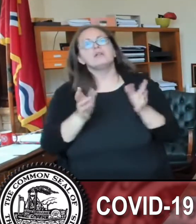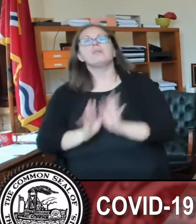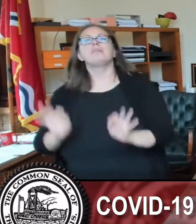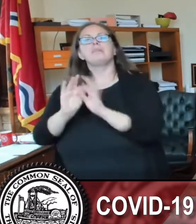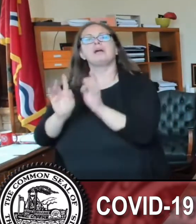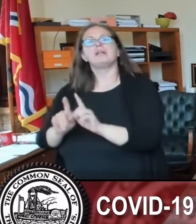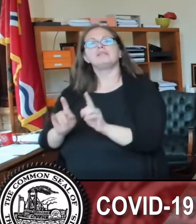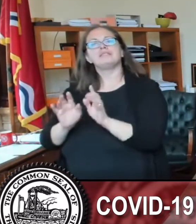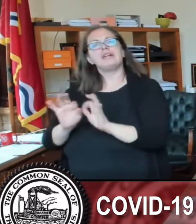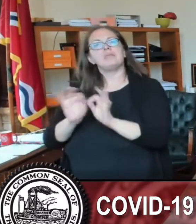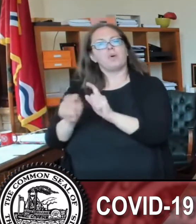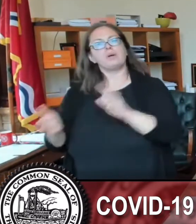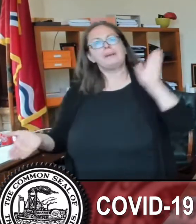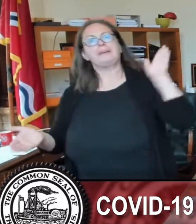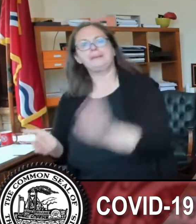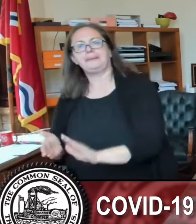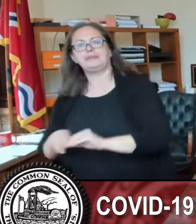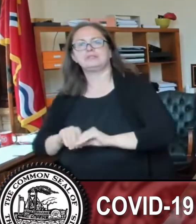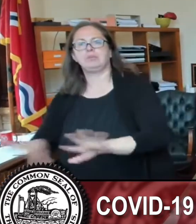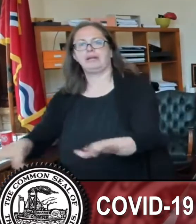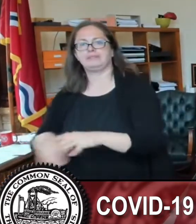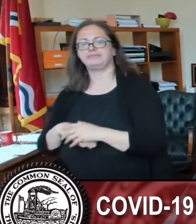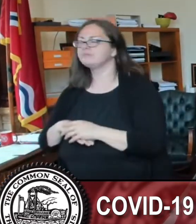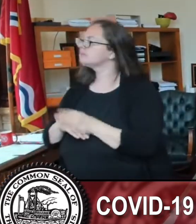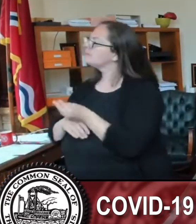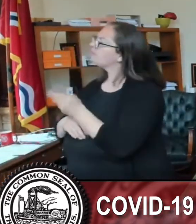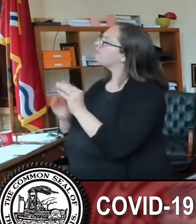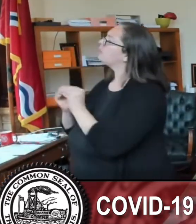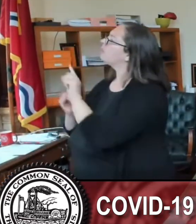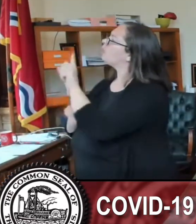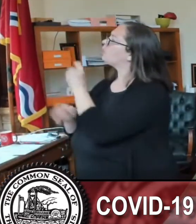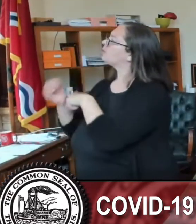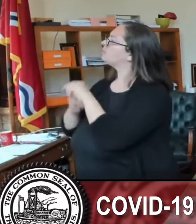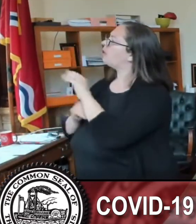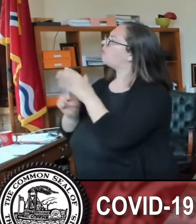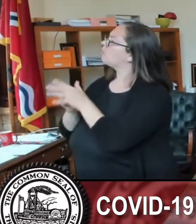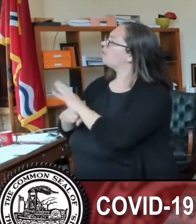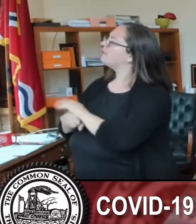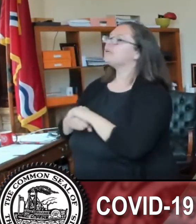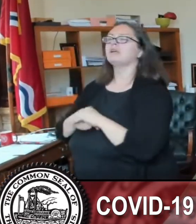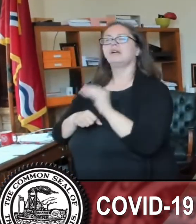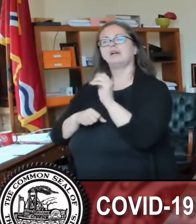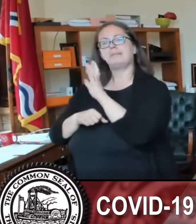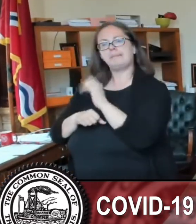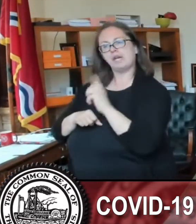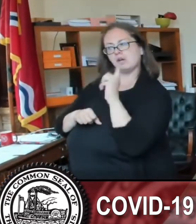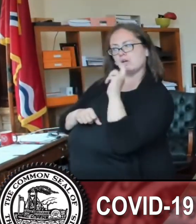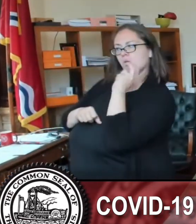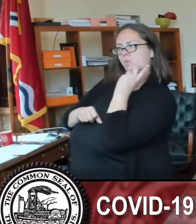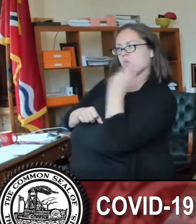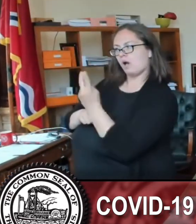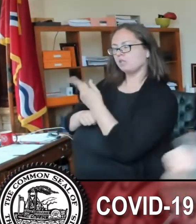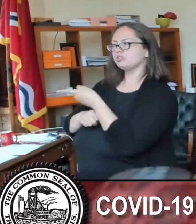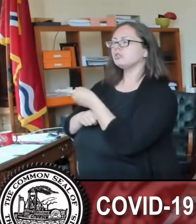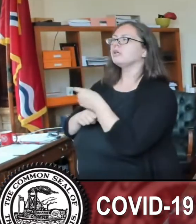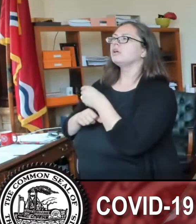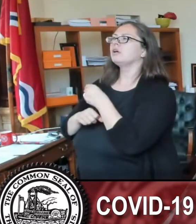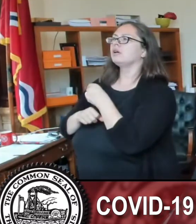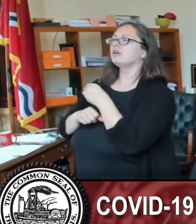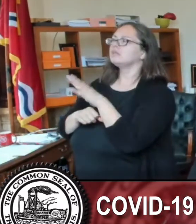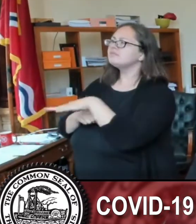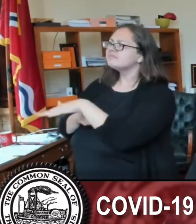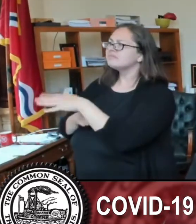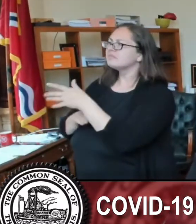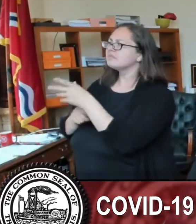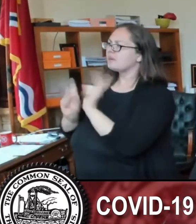to tamp down the spread. A few more COVID questions, Mayor. Mary's watching, has a question about people who really